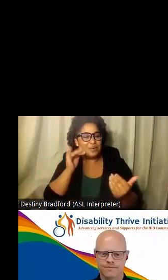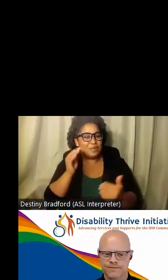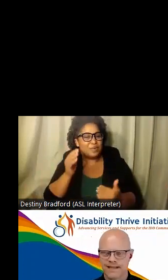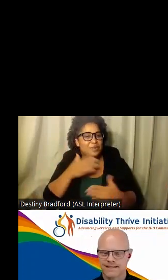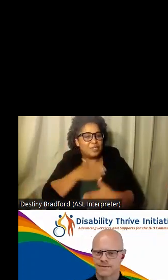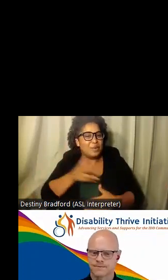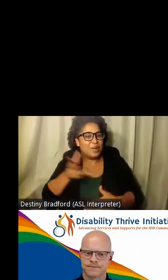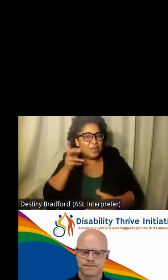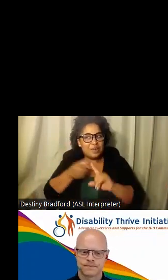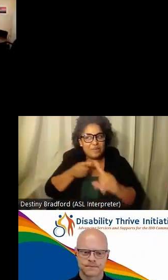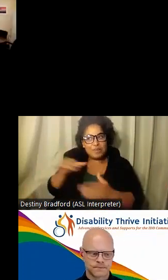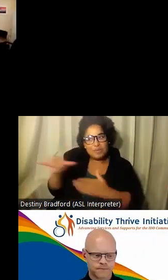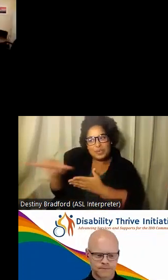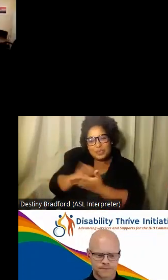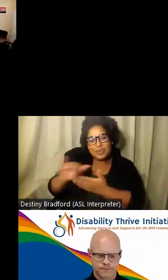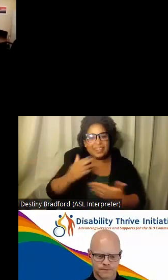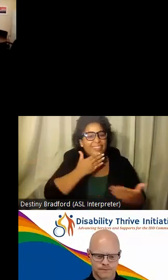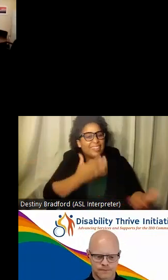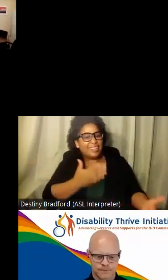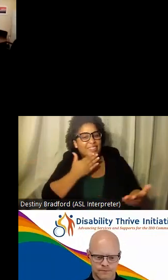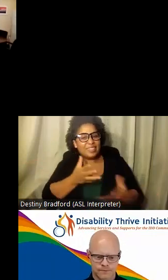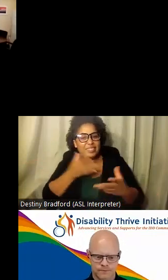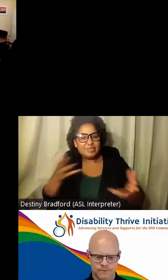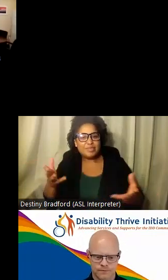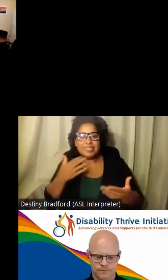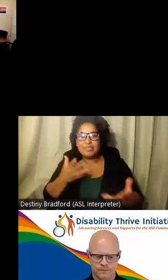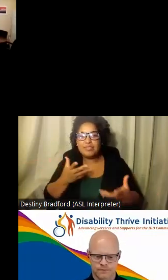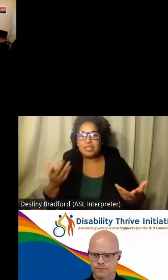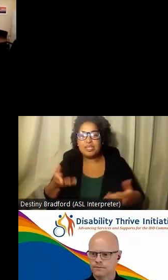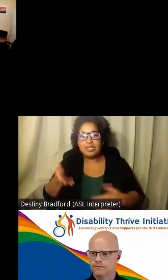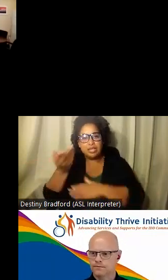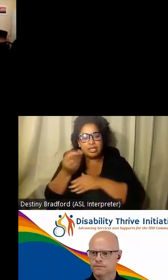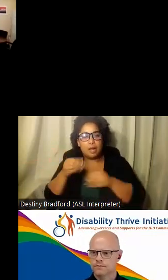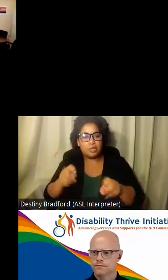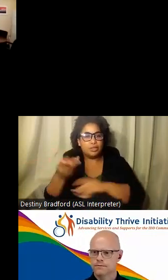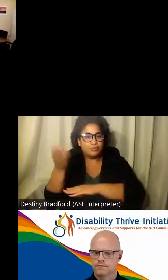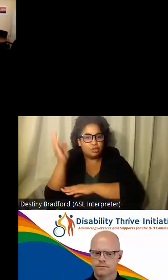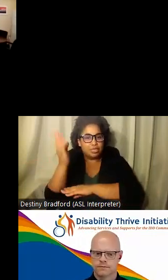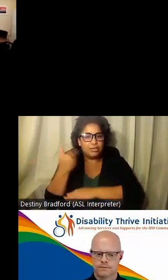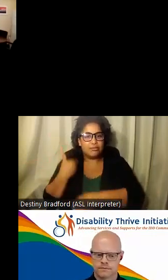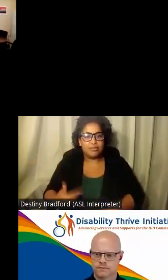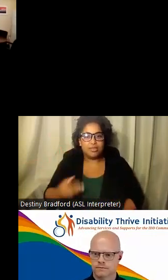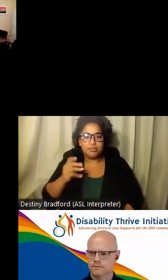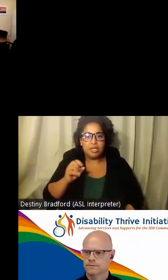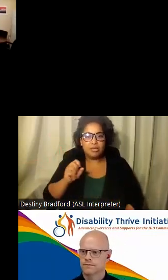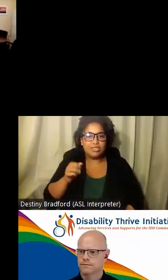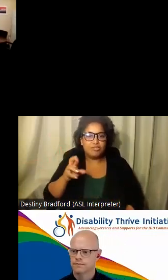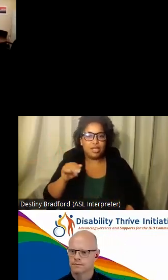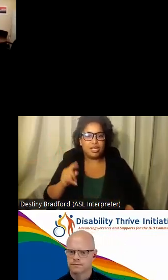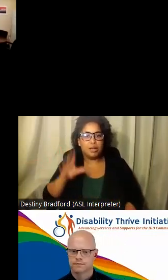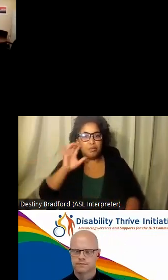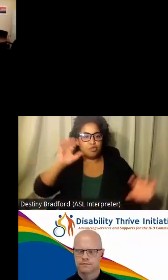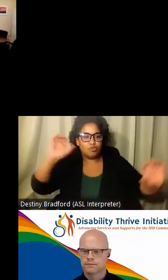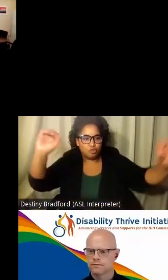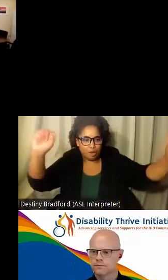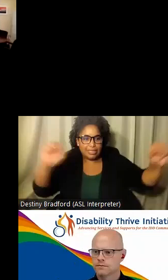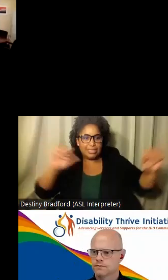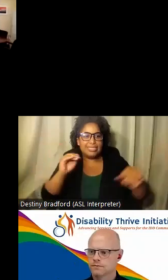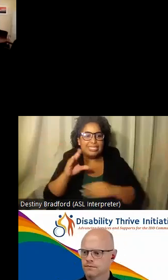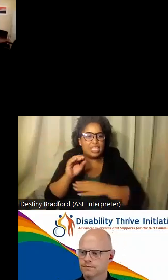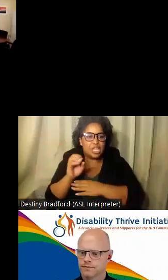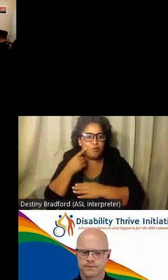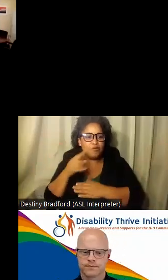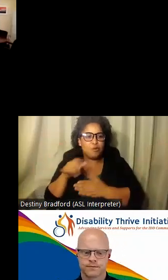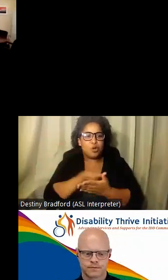York. Thanks. Thank you very much. Really appreciate the opportunity to present. I am Michael Searider. I'm the president and CEO of the New York Alliance for Inclusion